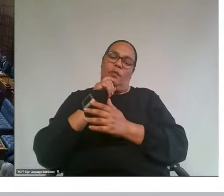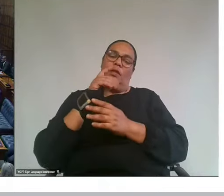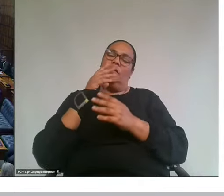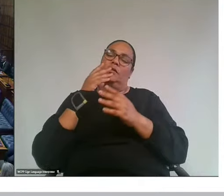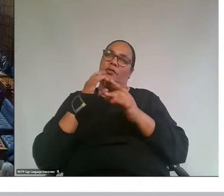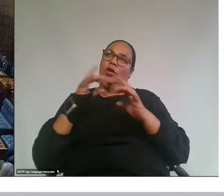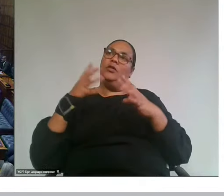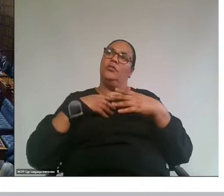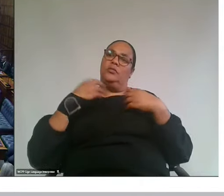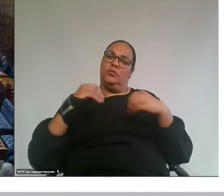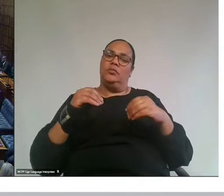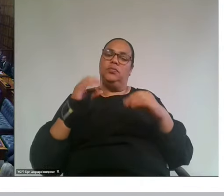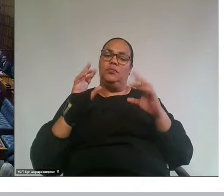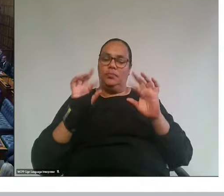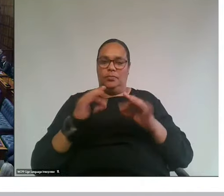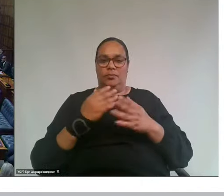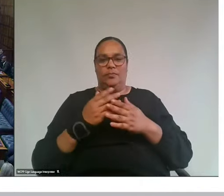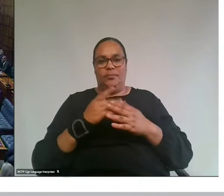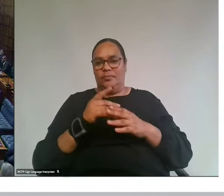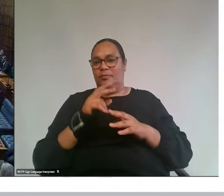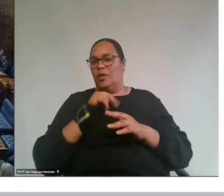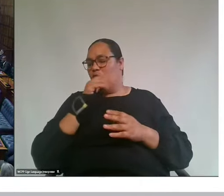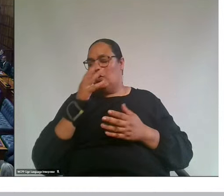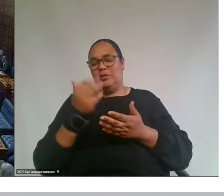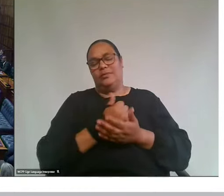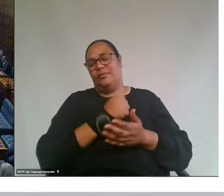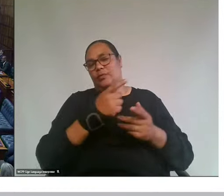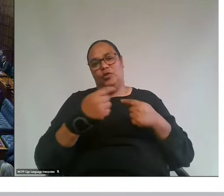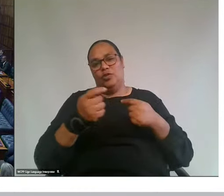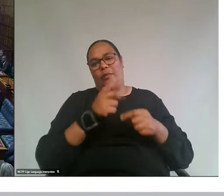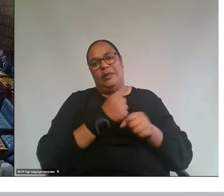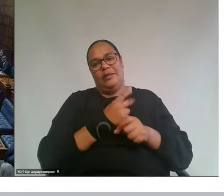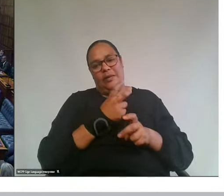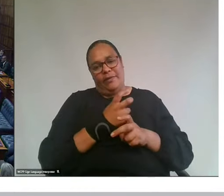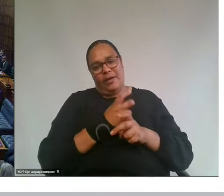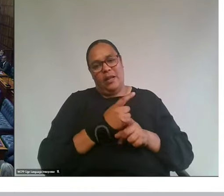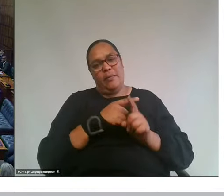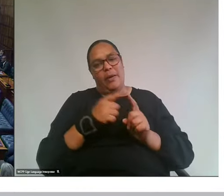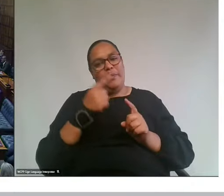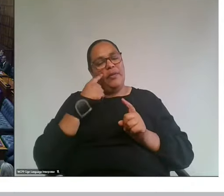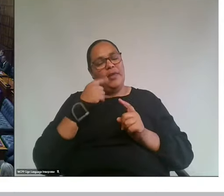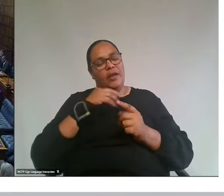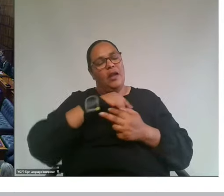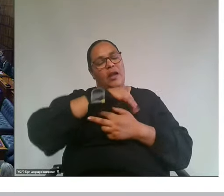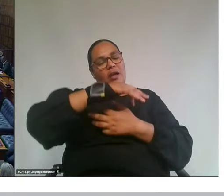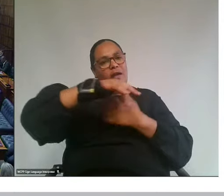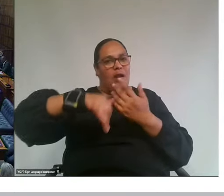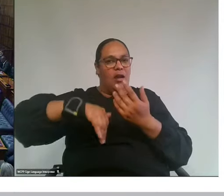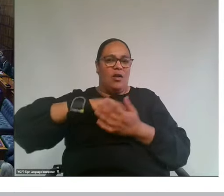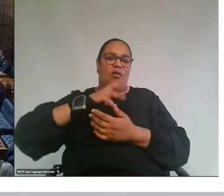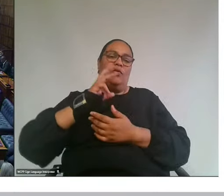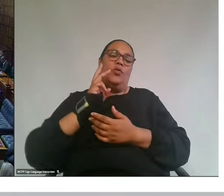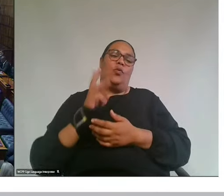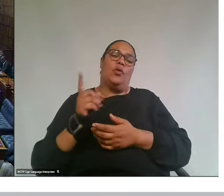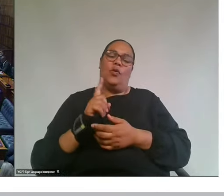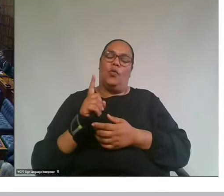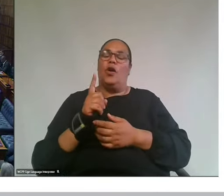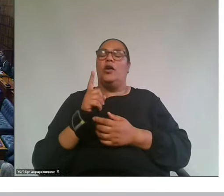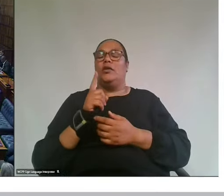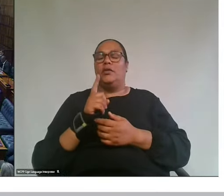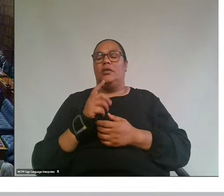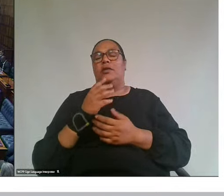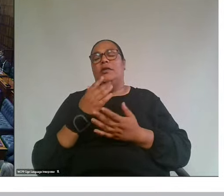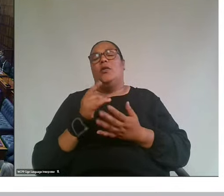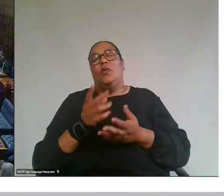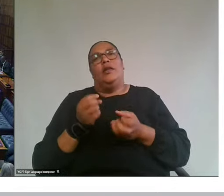business okay we're not going to take away that spor shop is a very difficult thing but I think getting around that would be to to to to to install some sort of